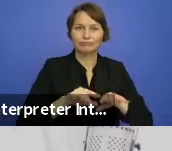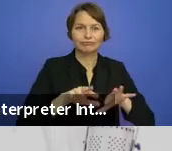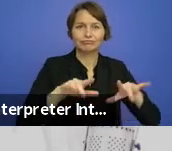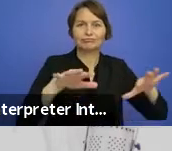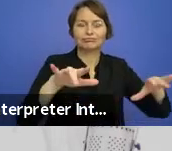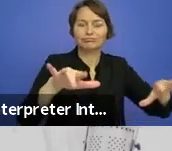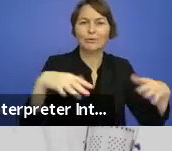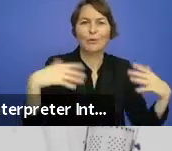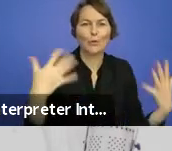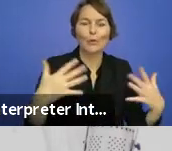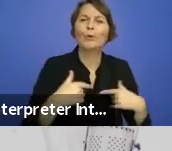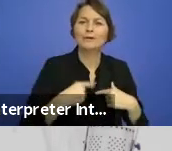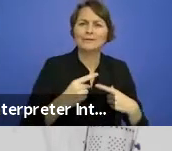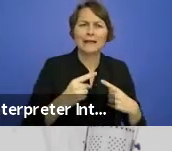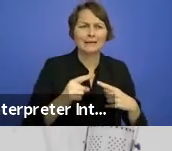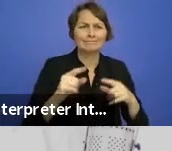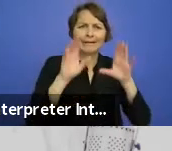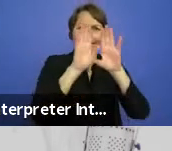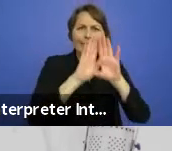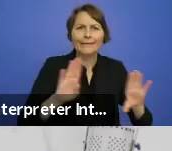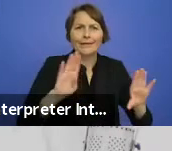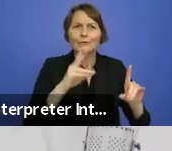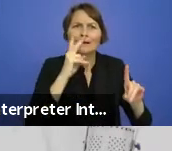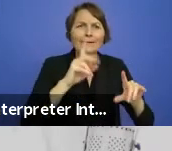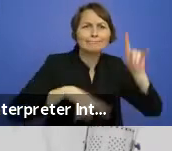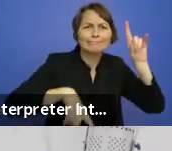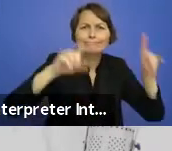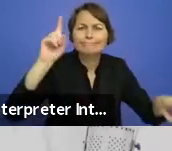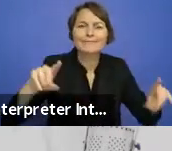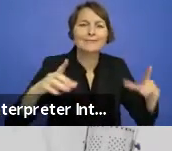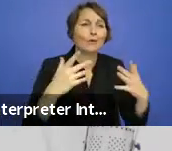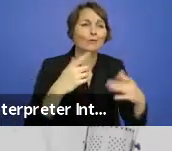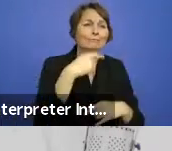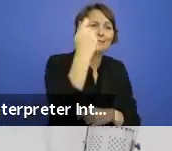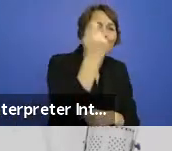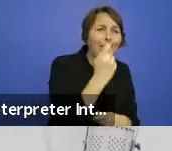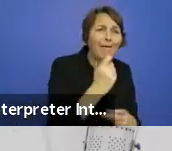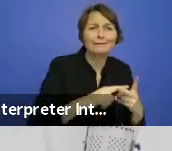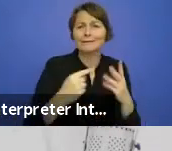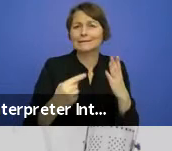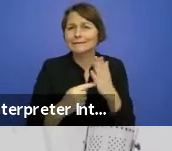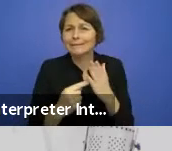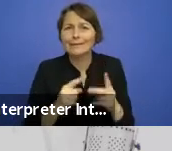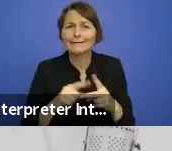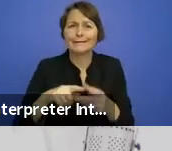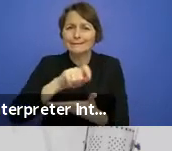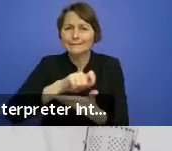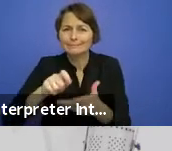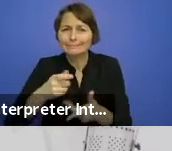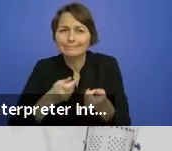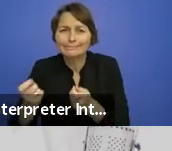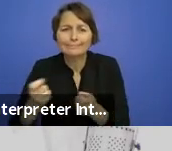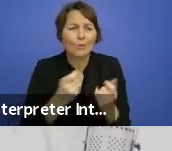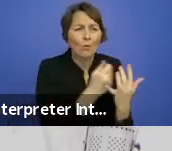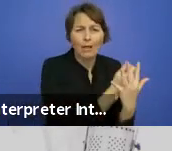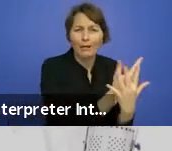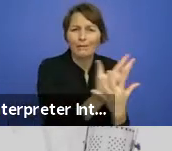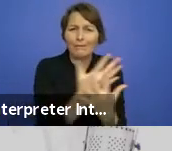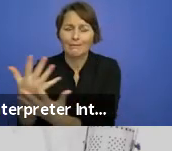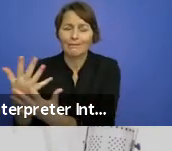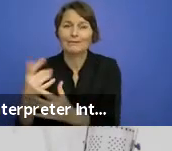has, with a great diversity of stakeholders, from artistic to technician and administrative workers. The